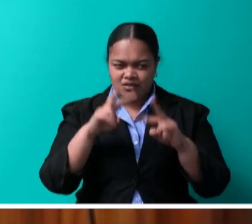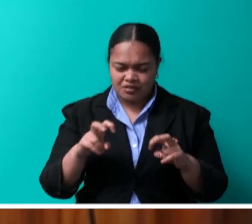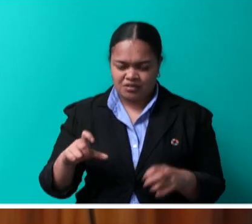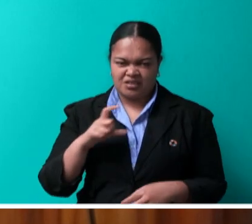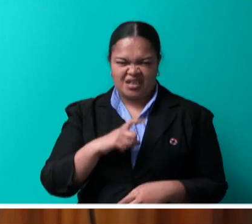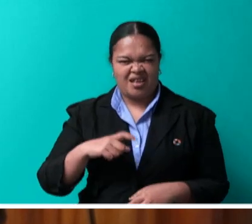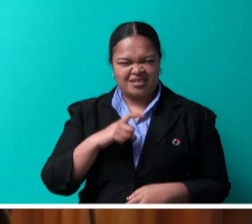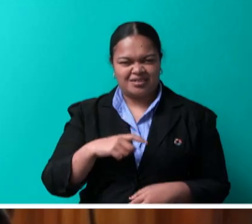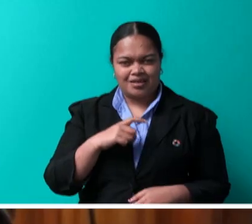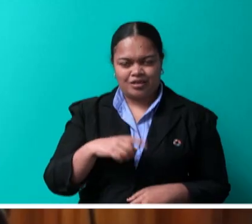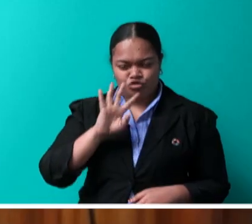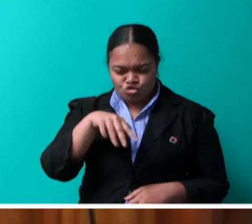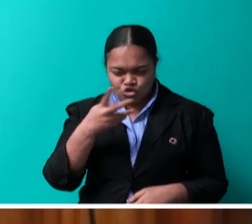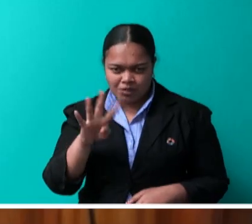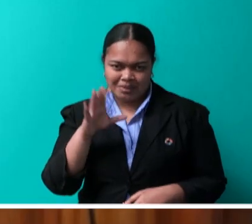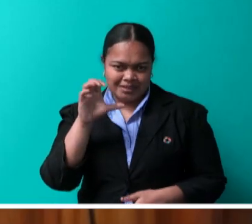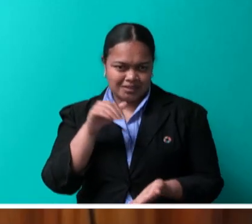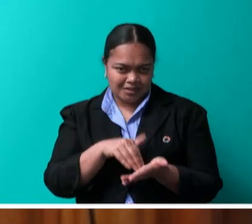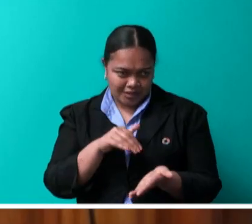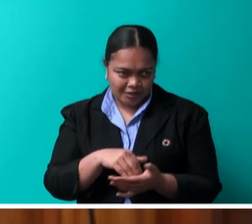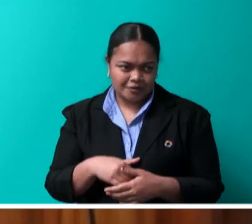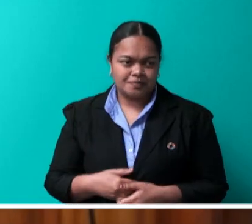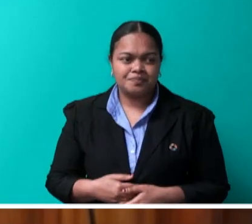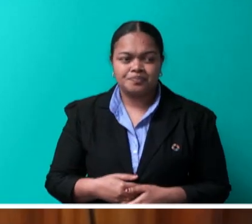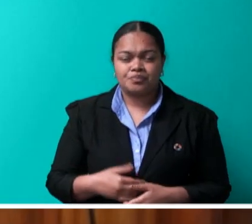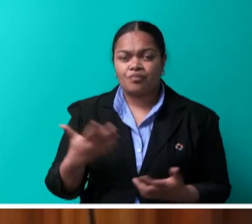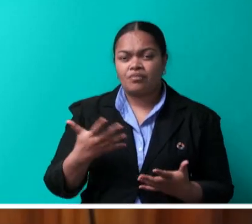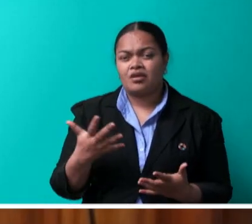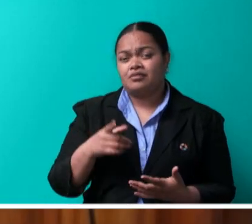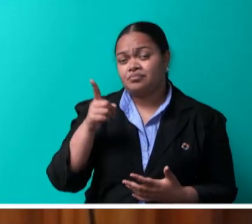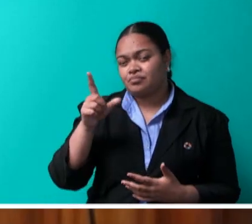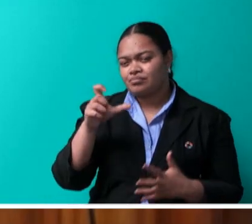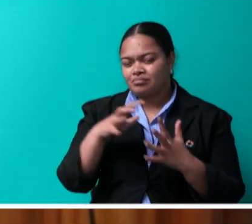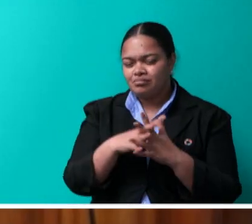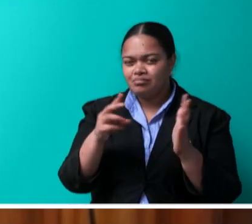center, expansion of acute care services at the Colonial War Memorial Hospital,